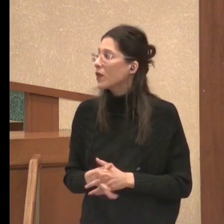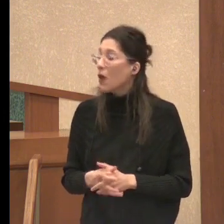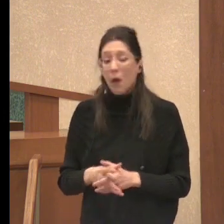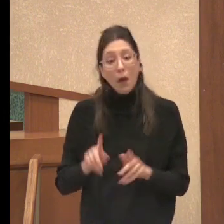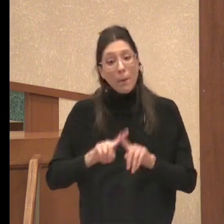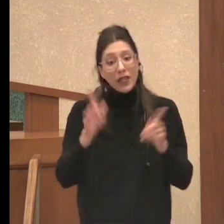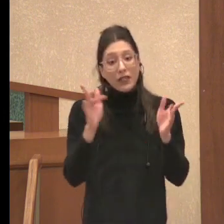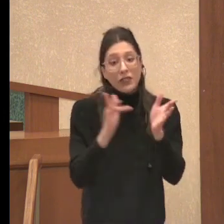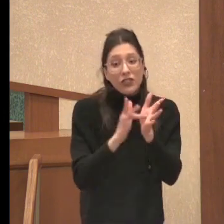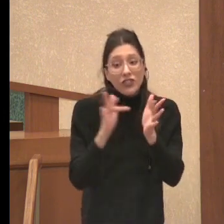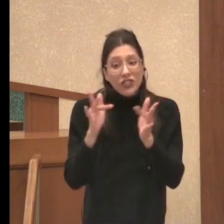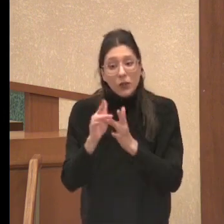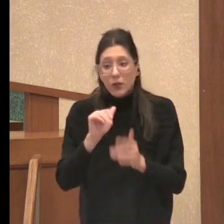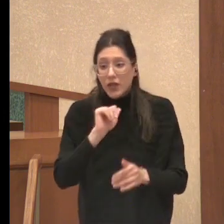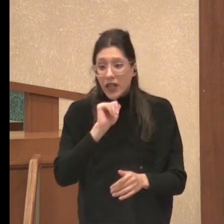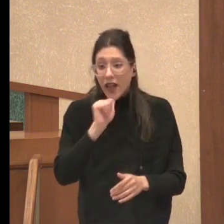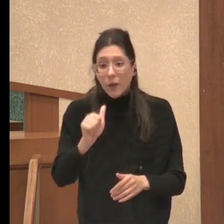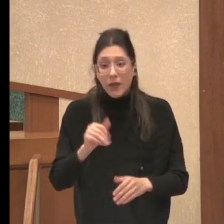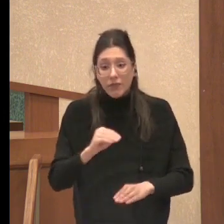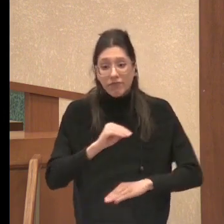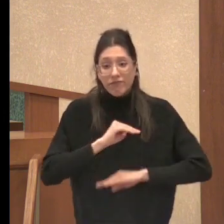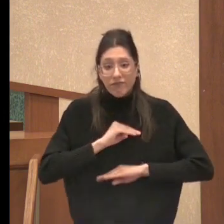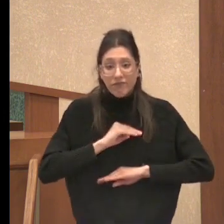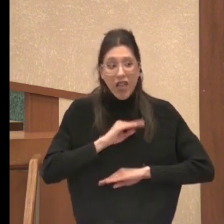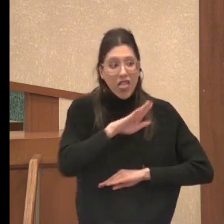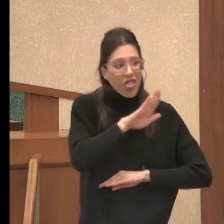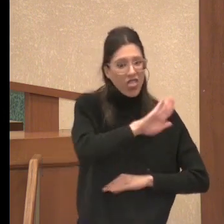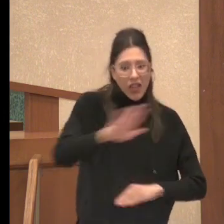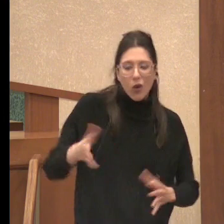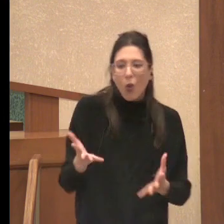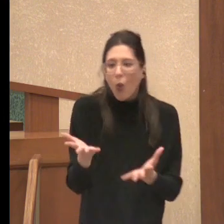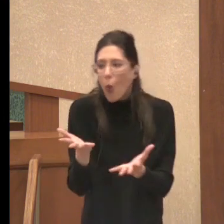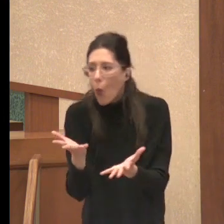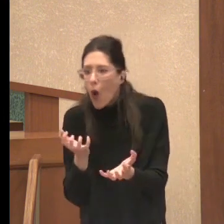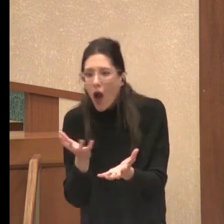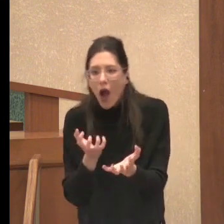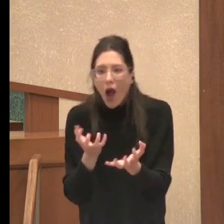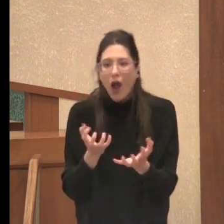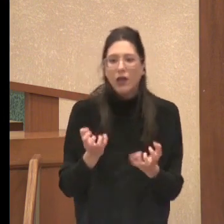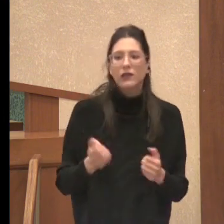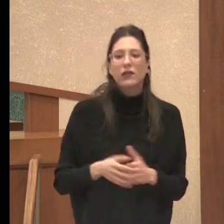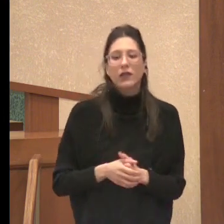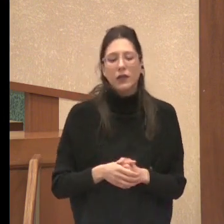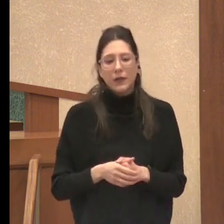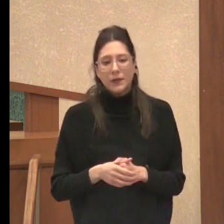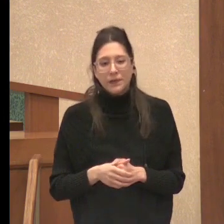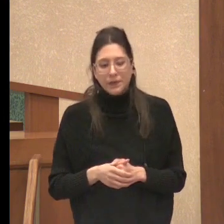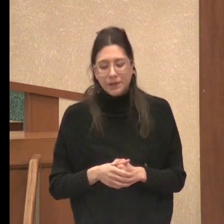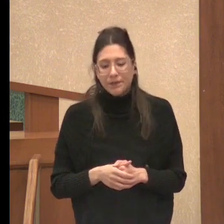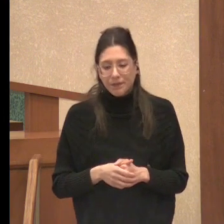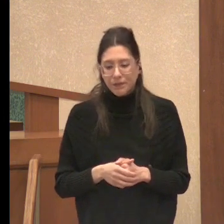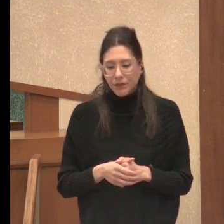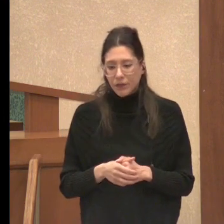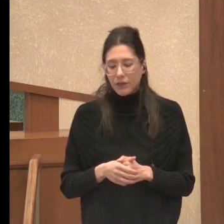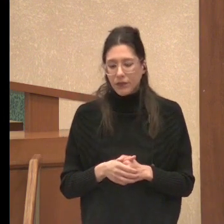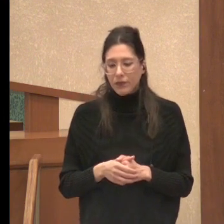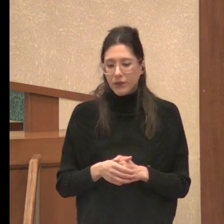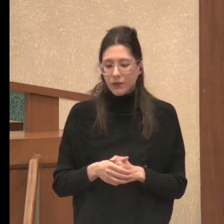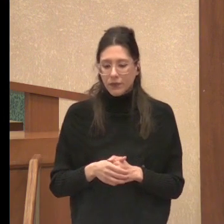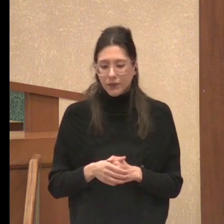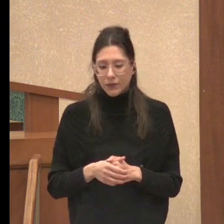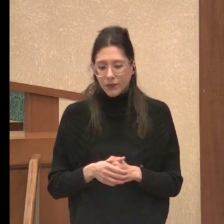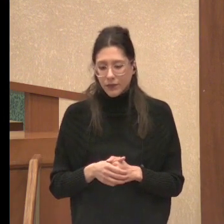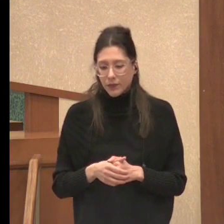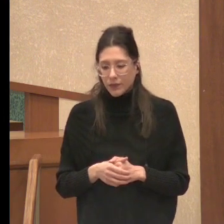But Jesus would not be fulfilling their desires for the rebirth of a mighty earthly kingdom.